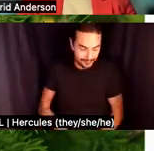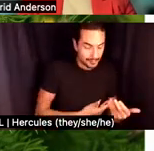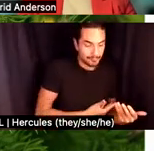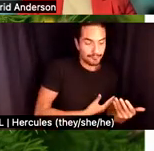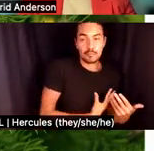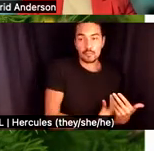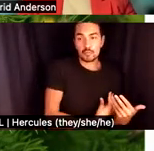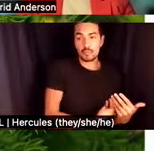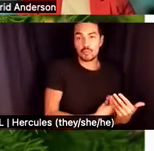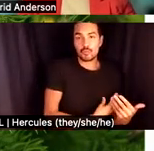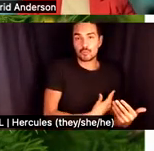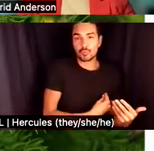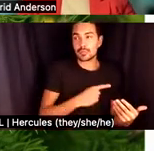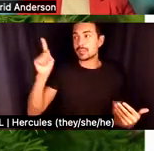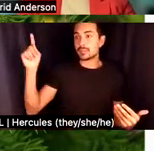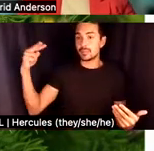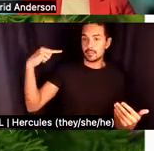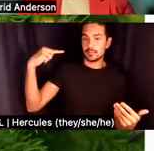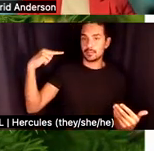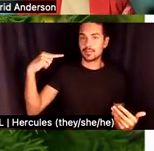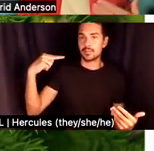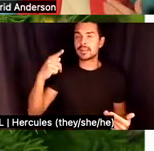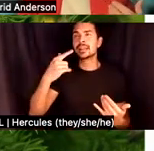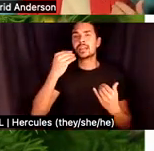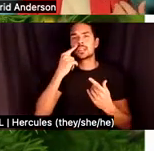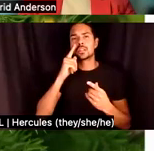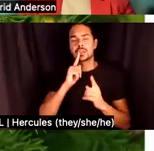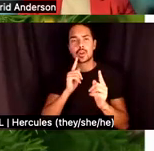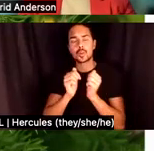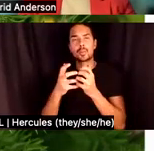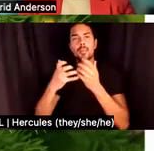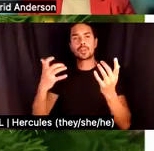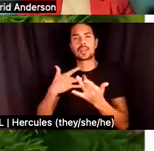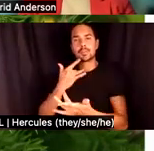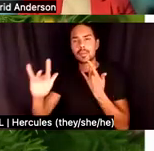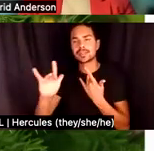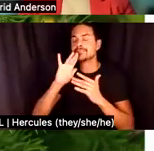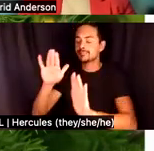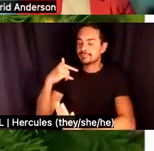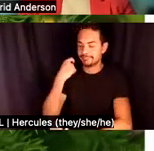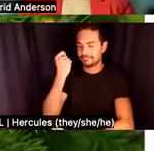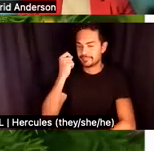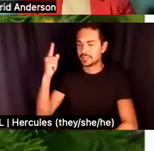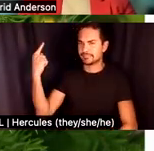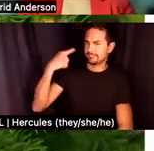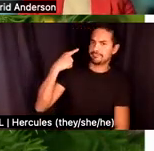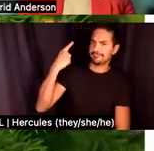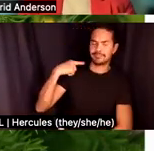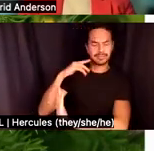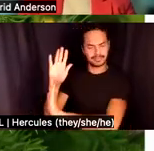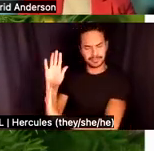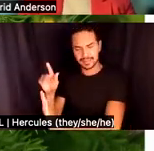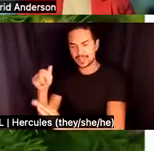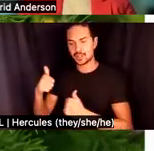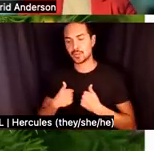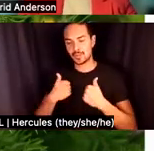that experience with such compassion for their mothers, to say, well, she survived the boarding schools, and so she never